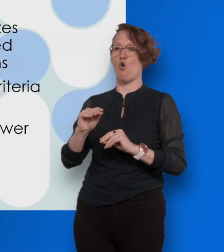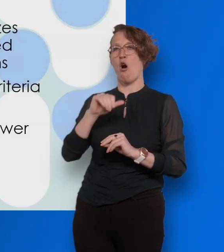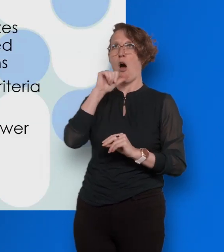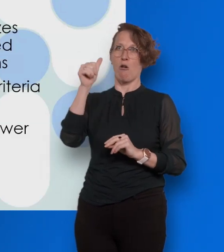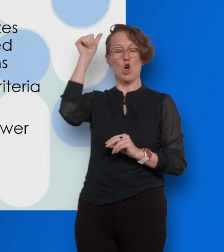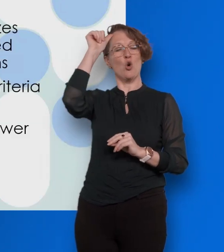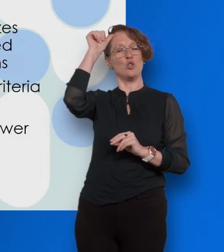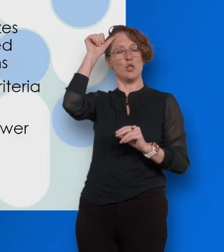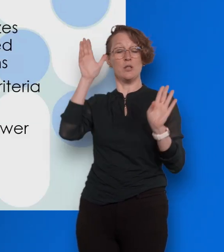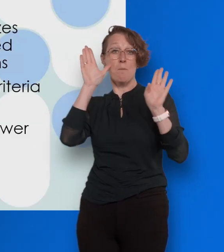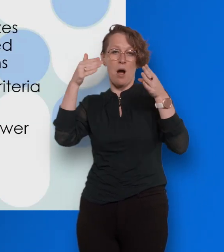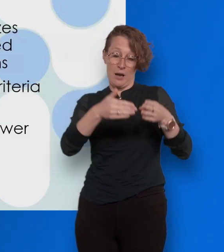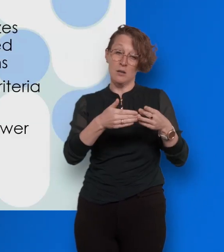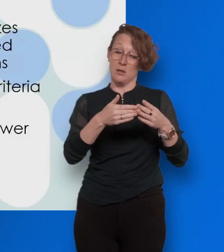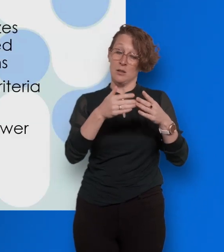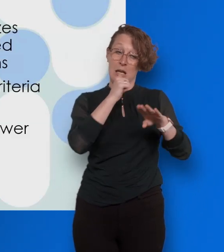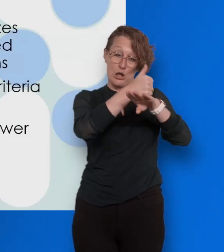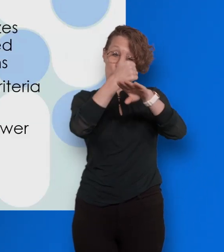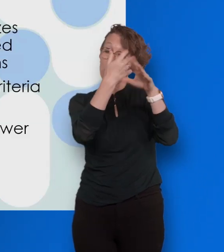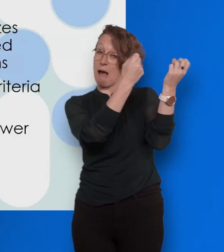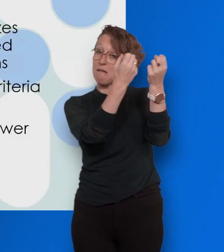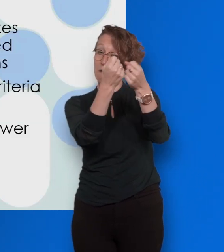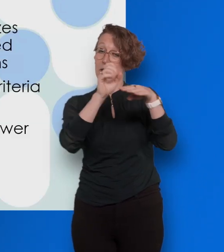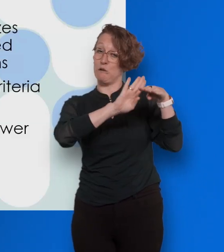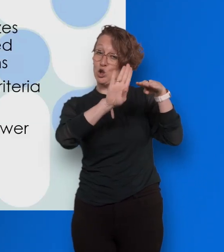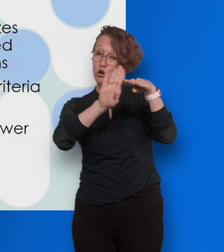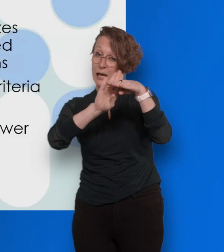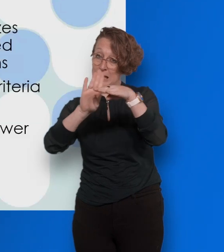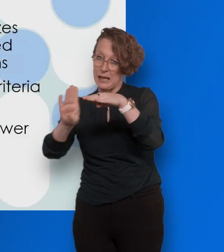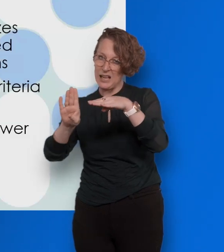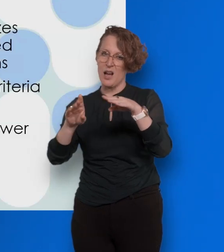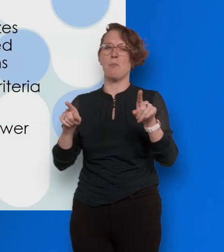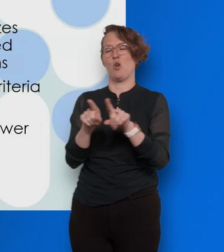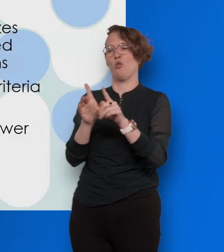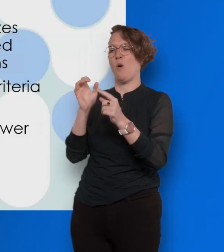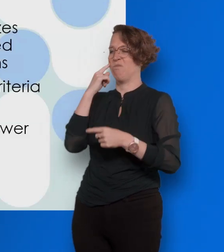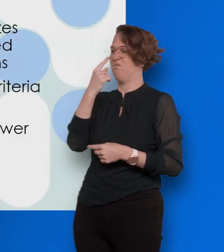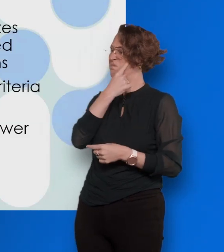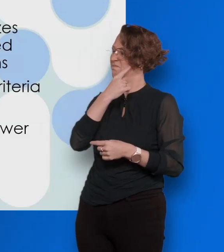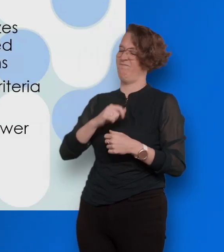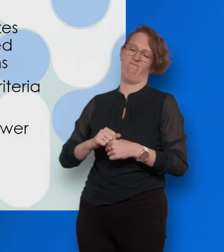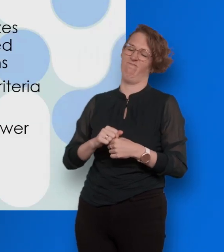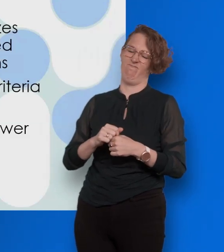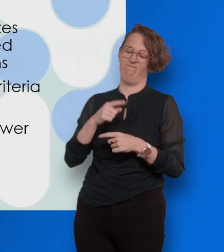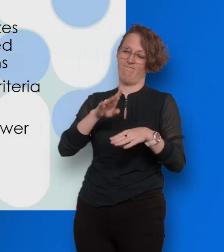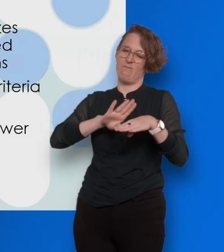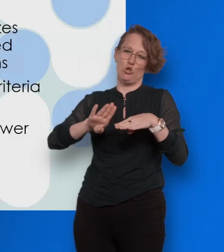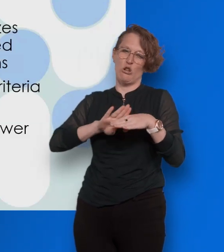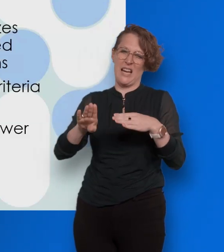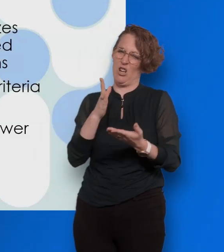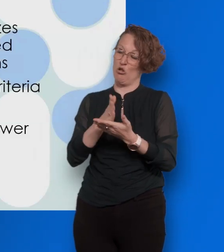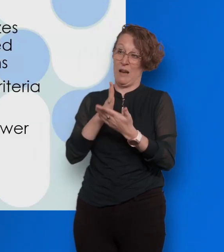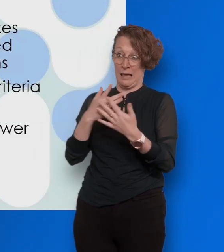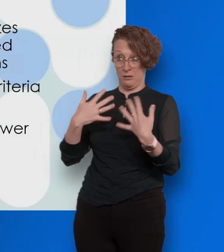in several funding bodies, but there's also evidence also shows that that's not